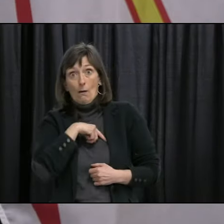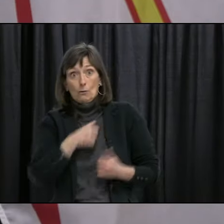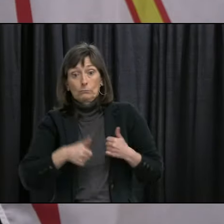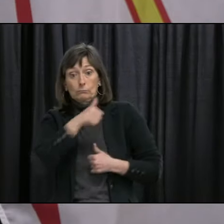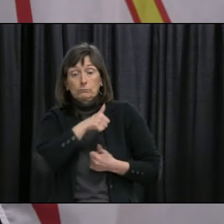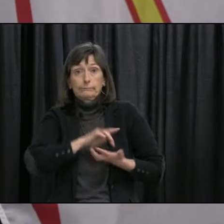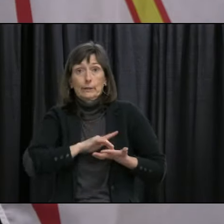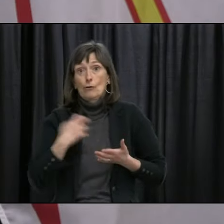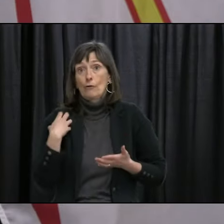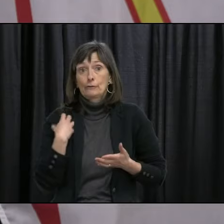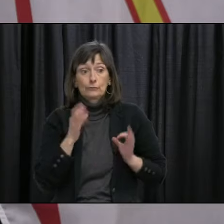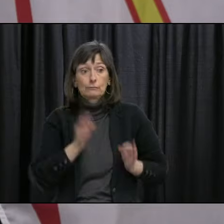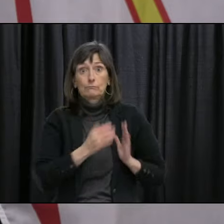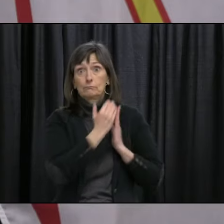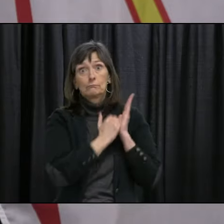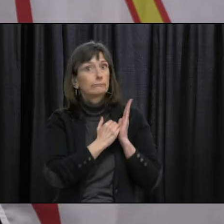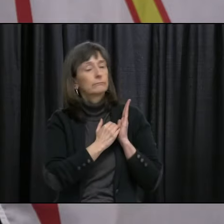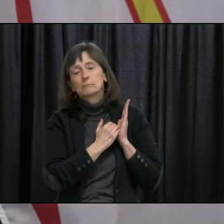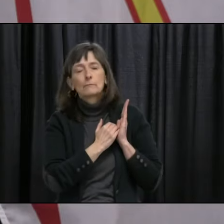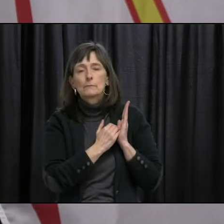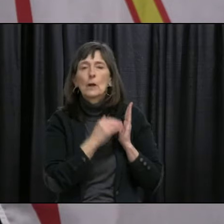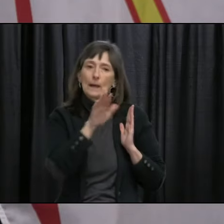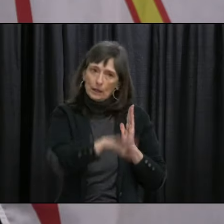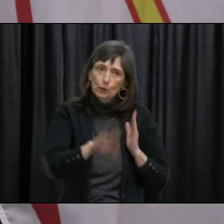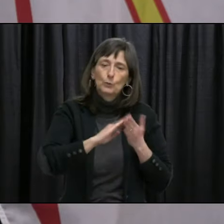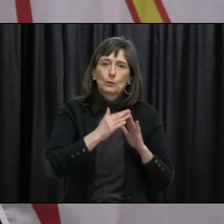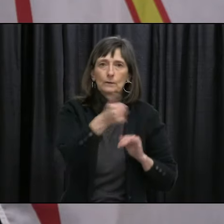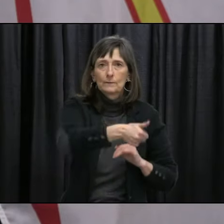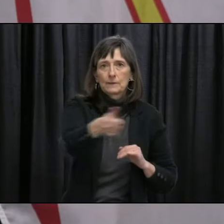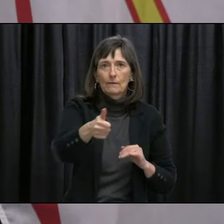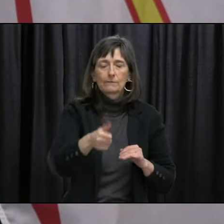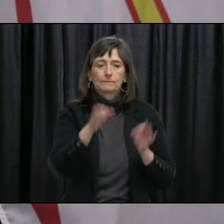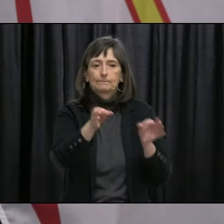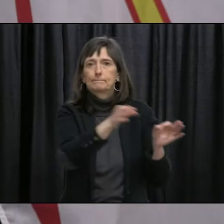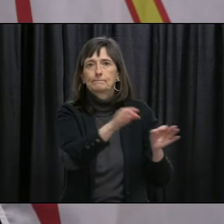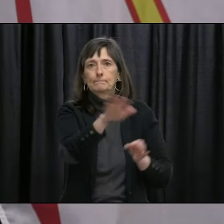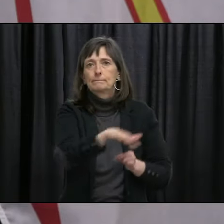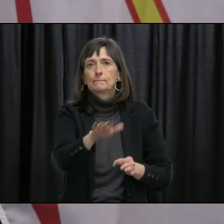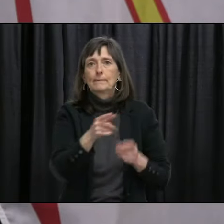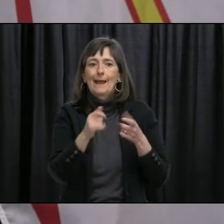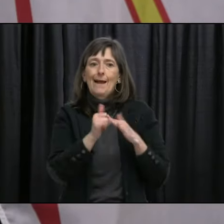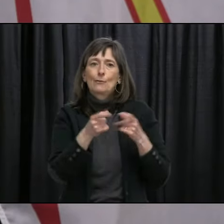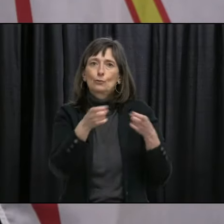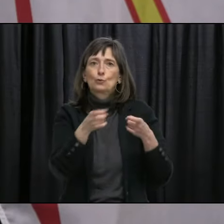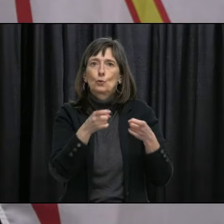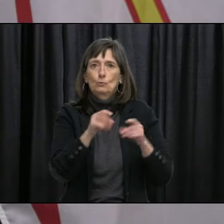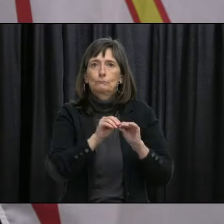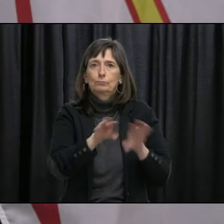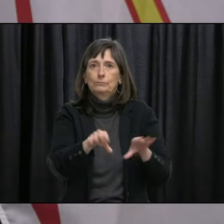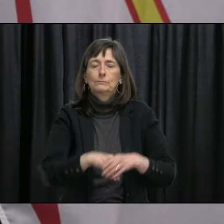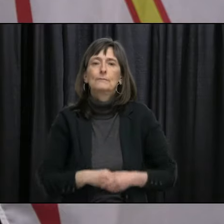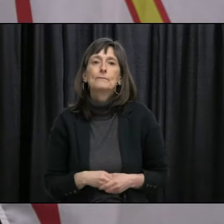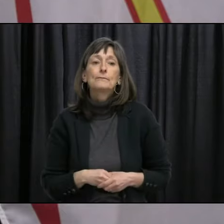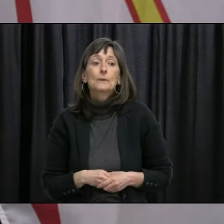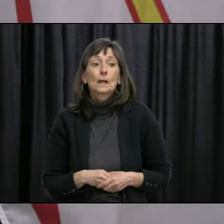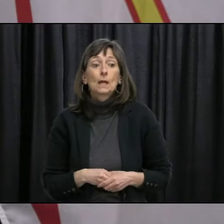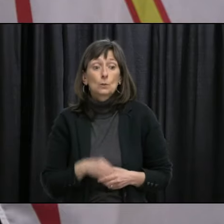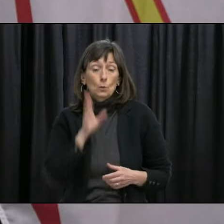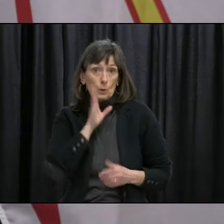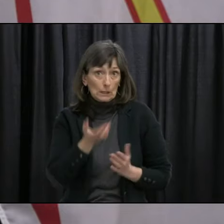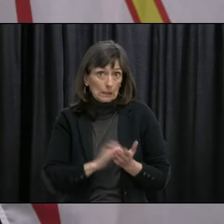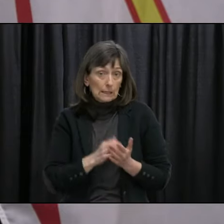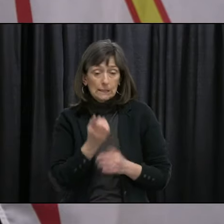special measures orders that have been put in place, but working with the community leaders throughout Labrador. So we hopefully been having another discussion now on